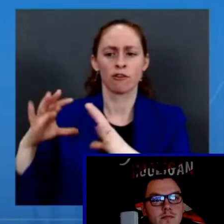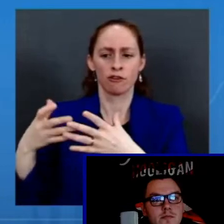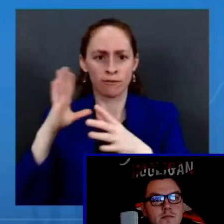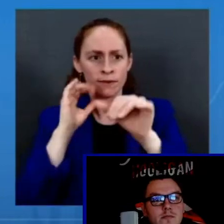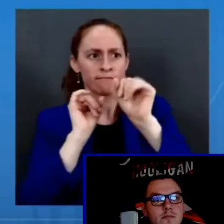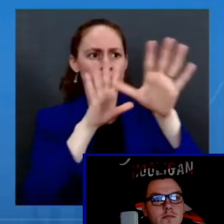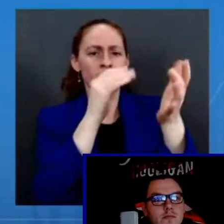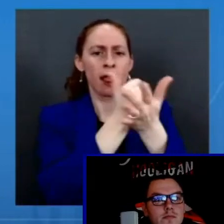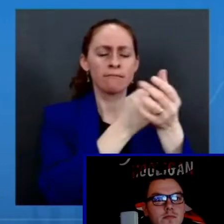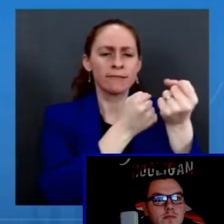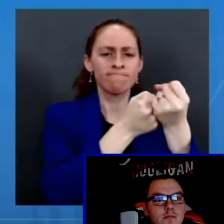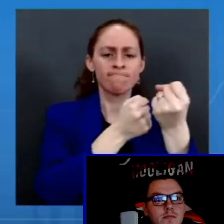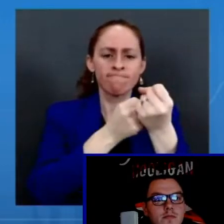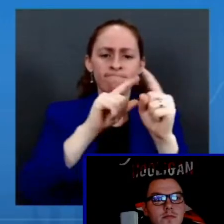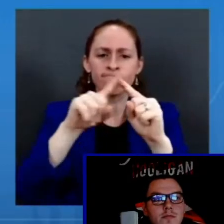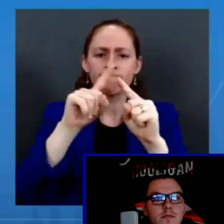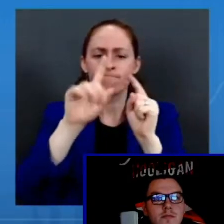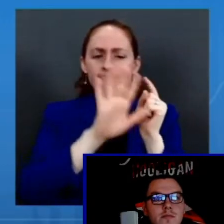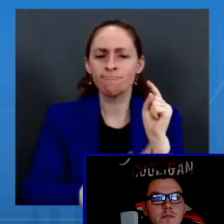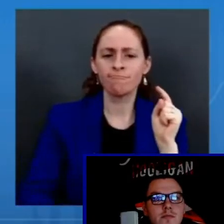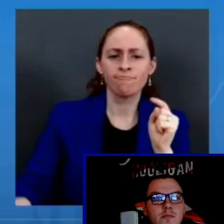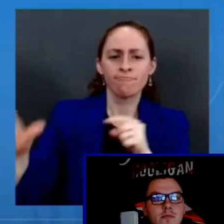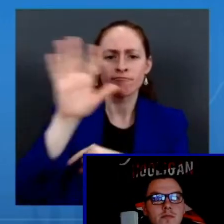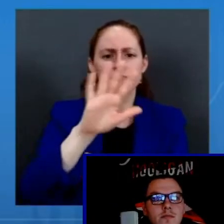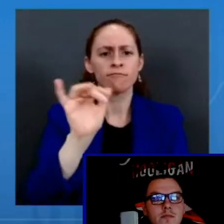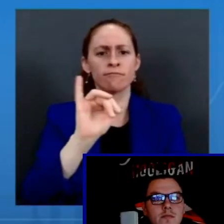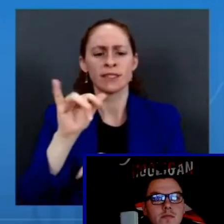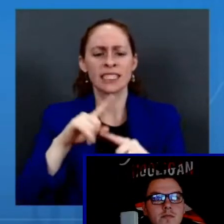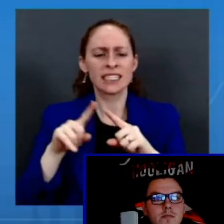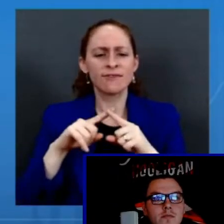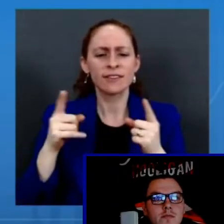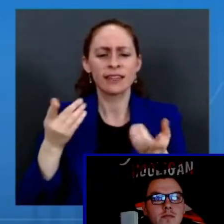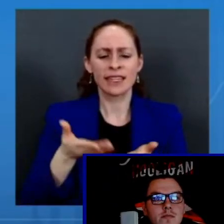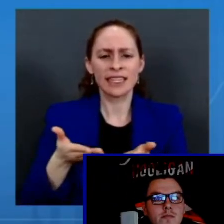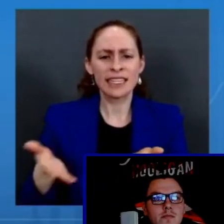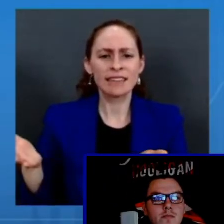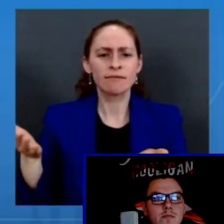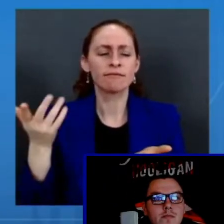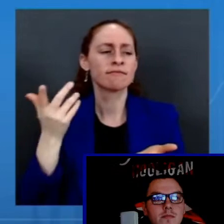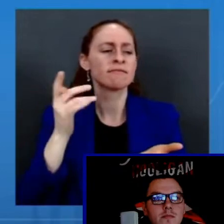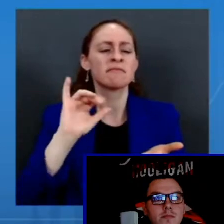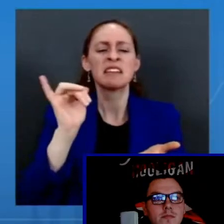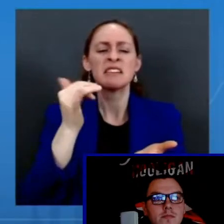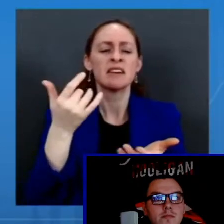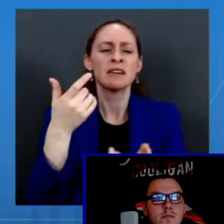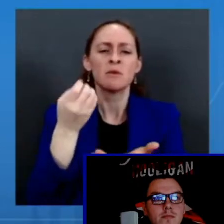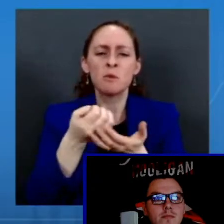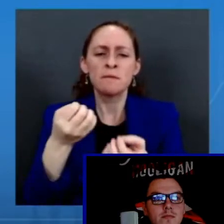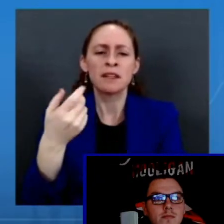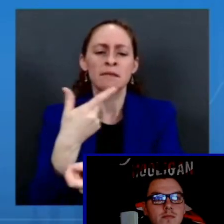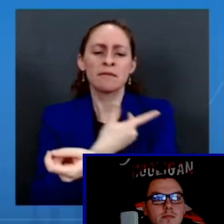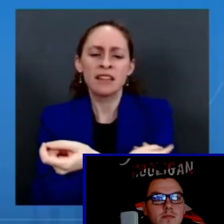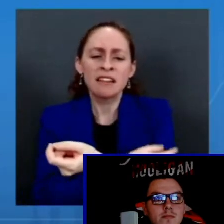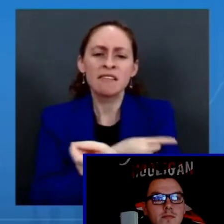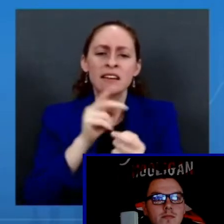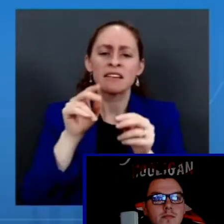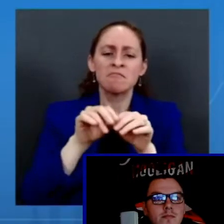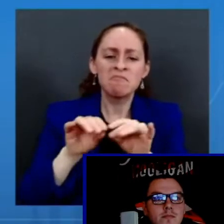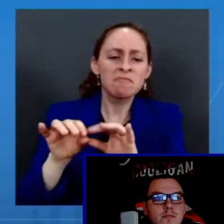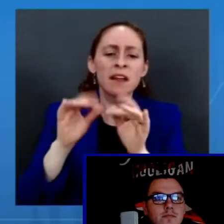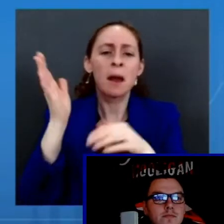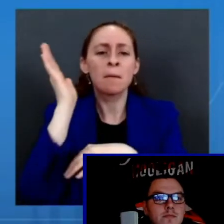beds. More testing, including new federal sites, and 500 million tests that will be free to all